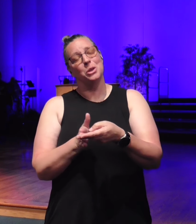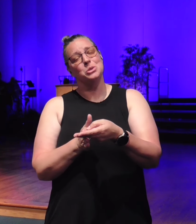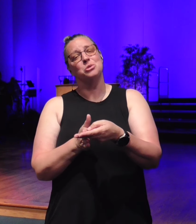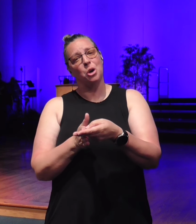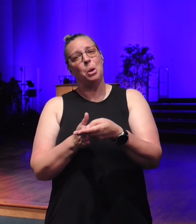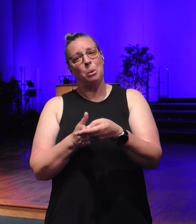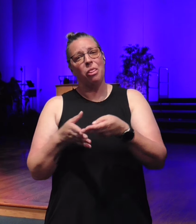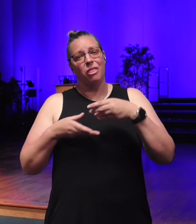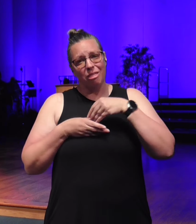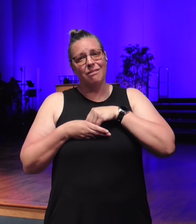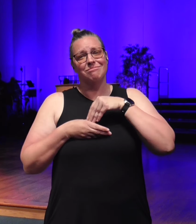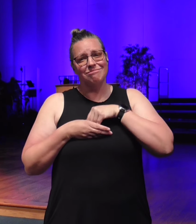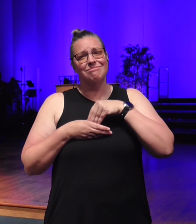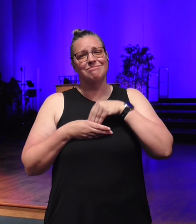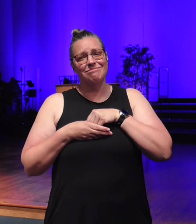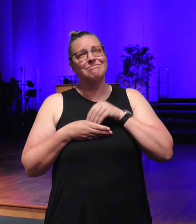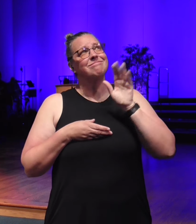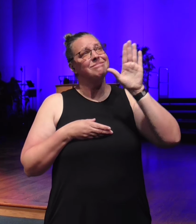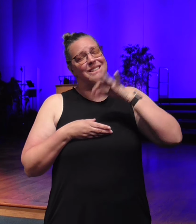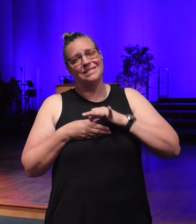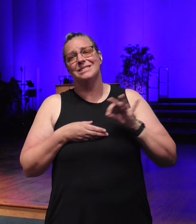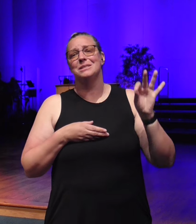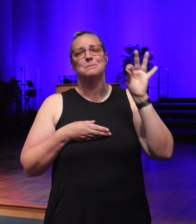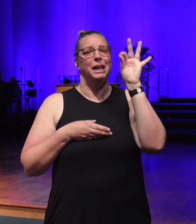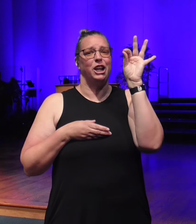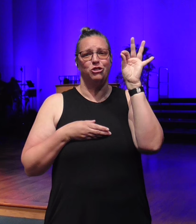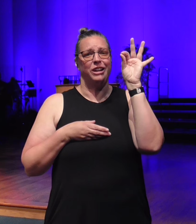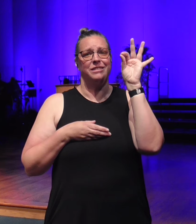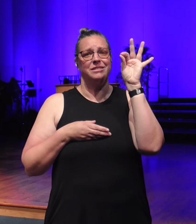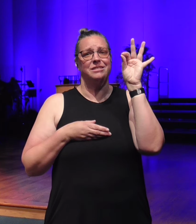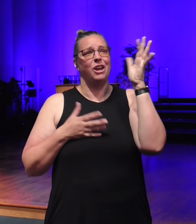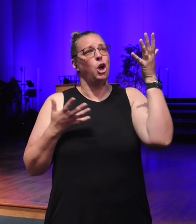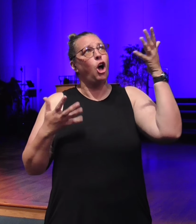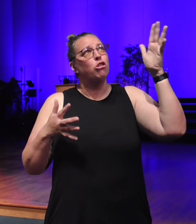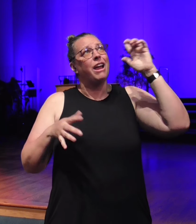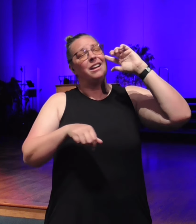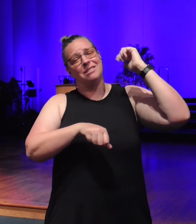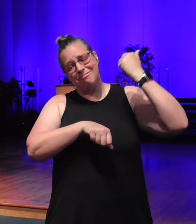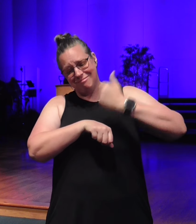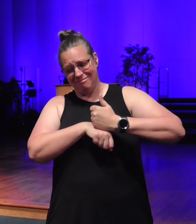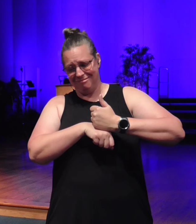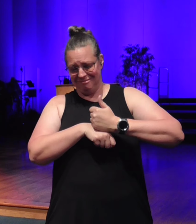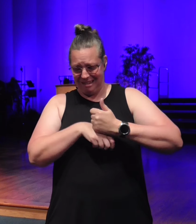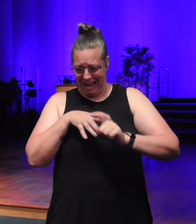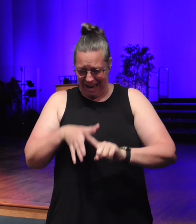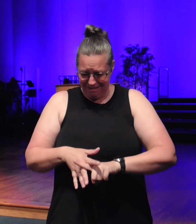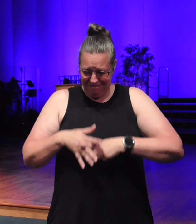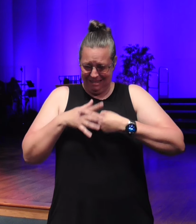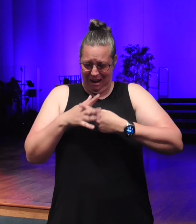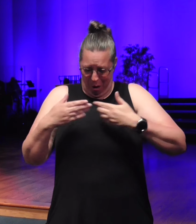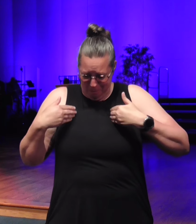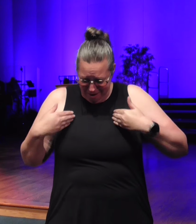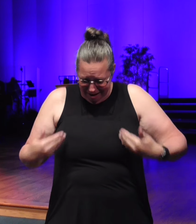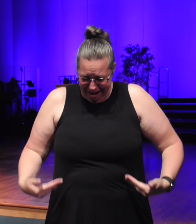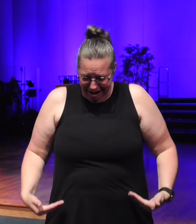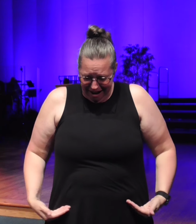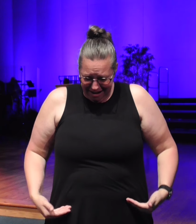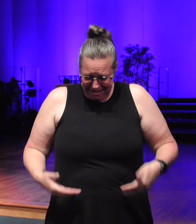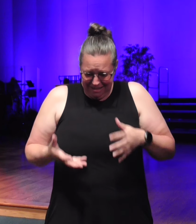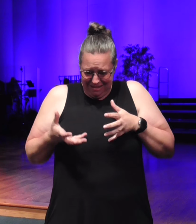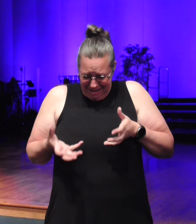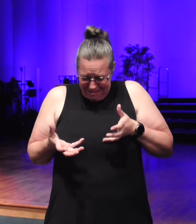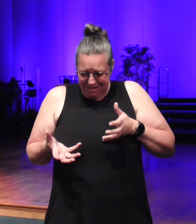this indwelling presence that imagined us, brought us into being, evolved us, and